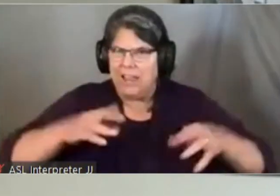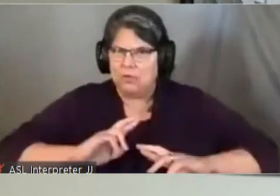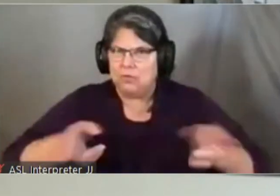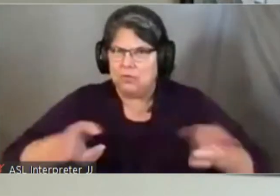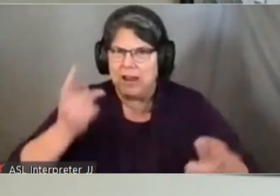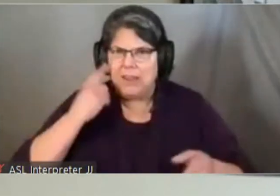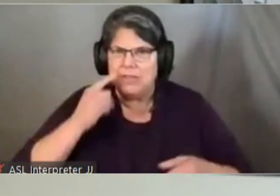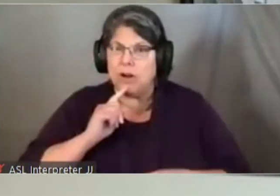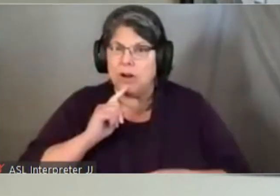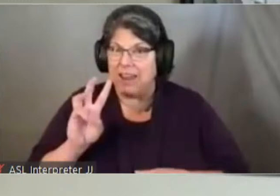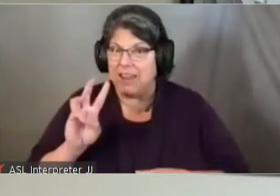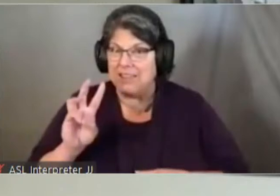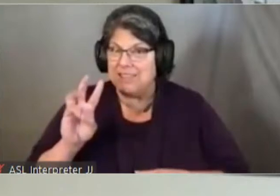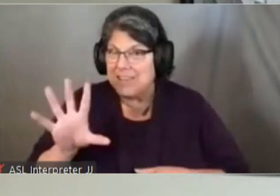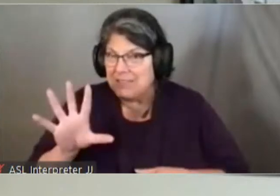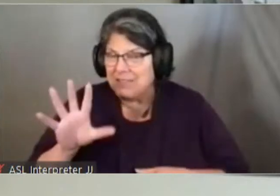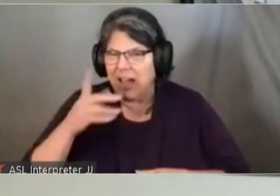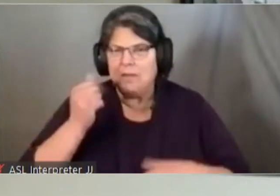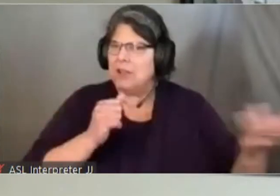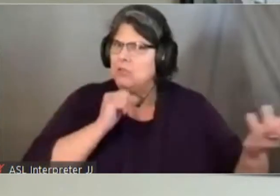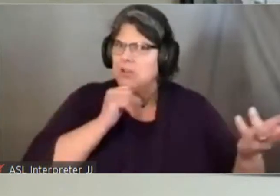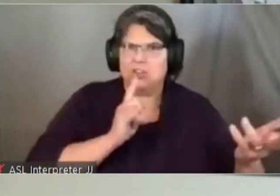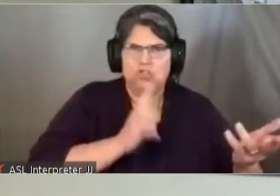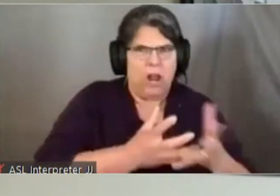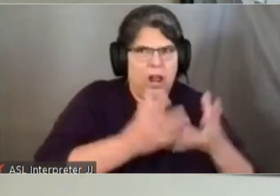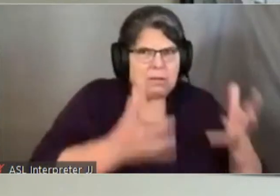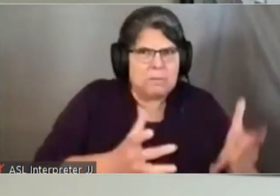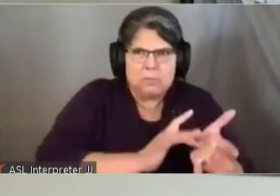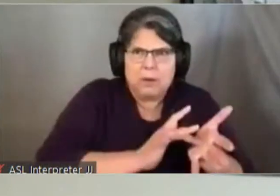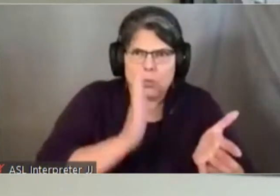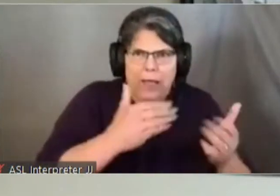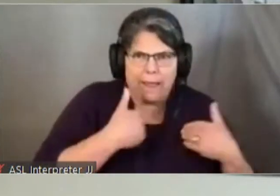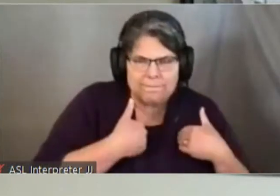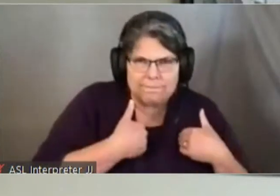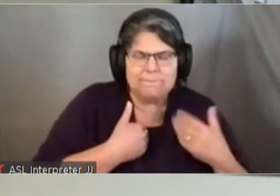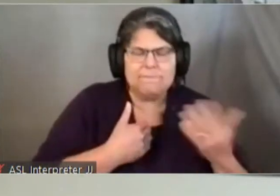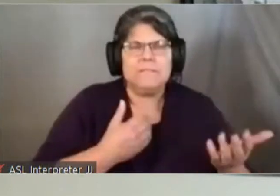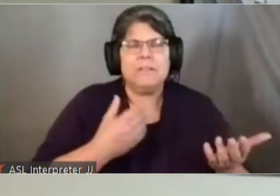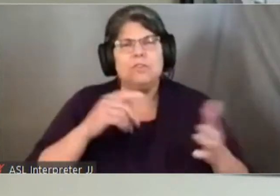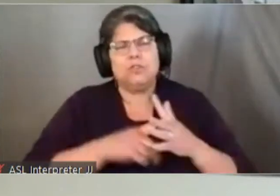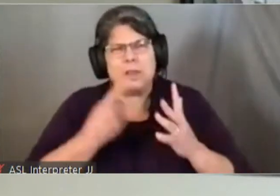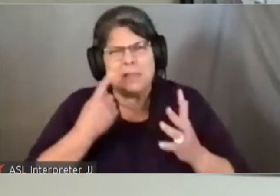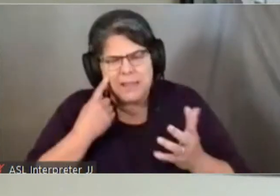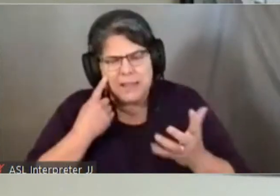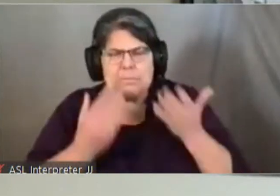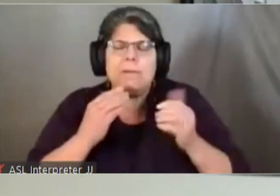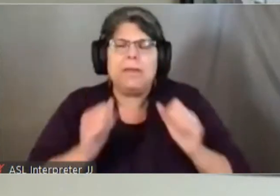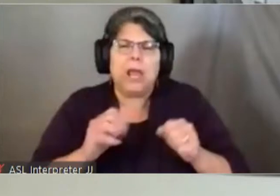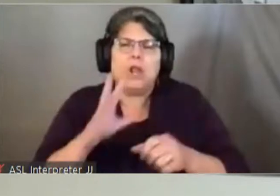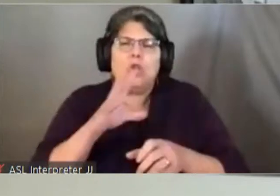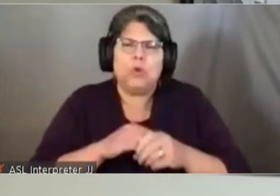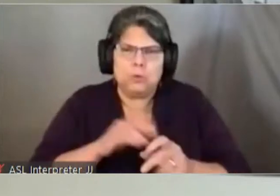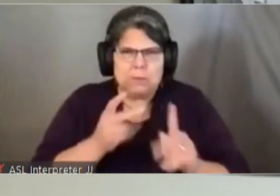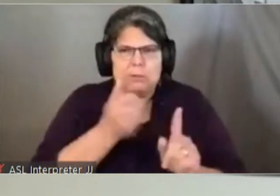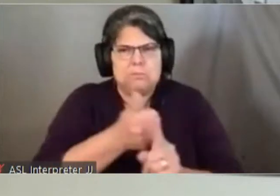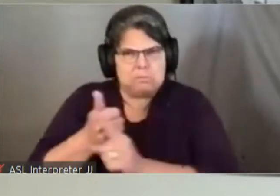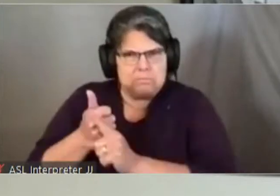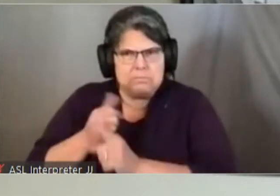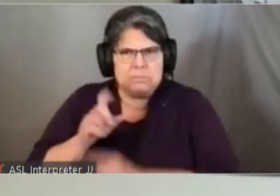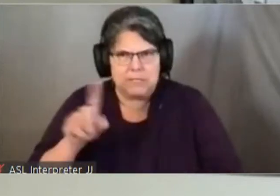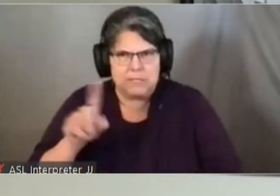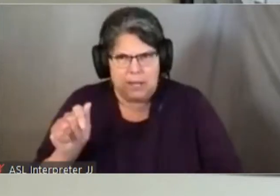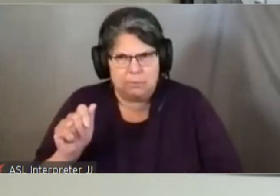supply. So we're thinking about opening stepwise and including people with disability, but that work is to